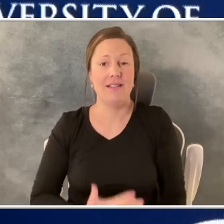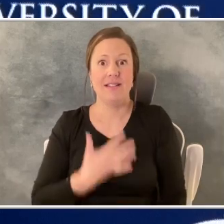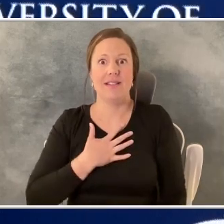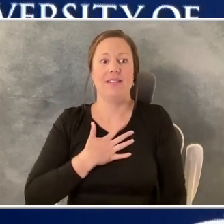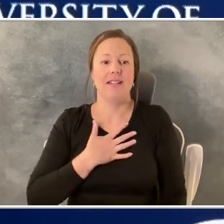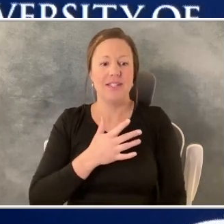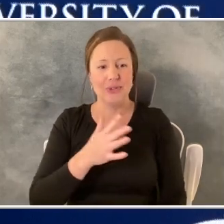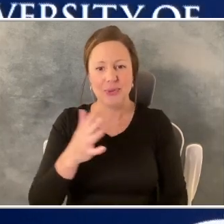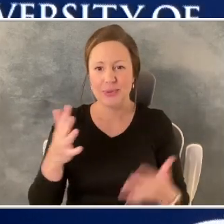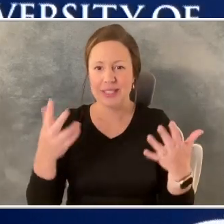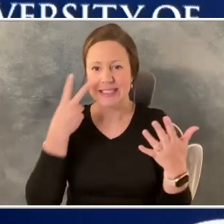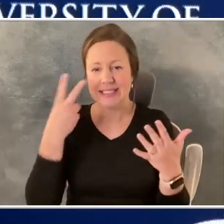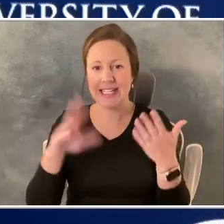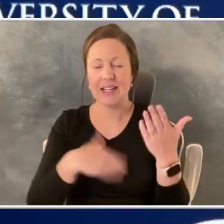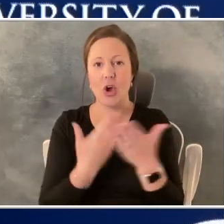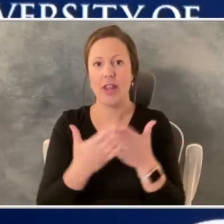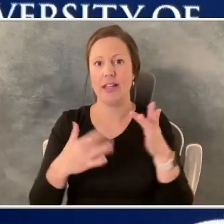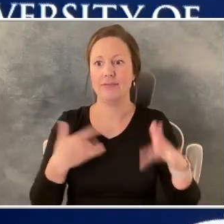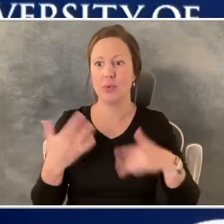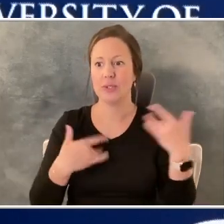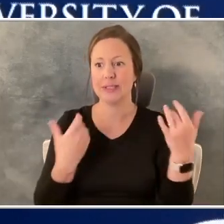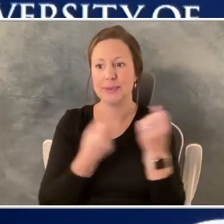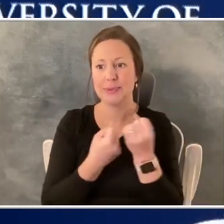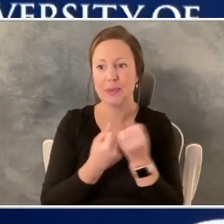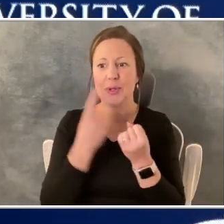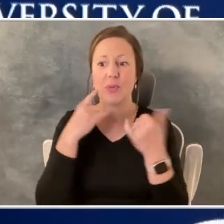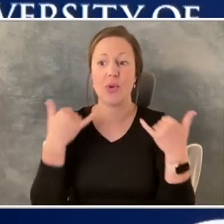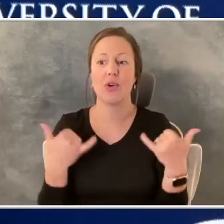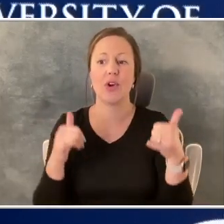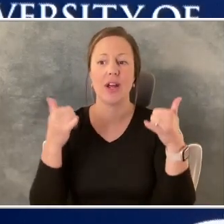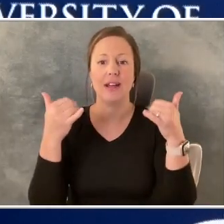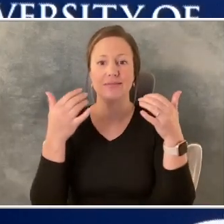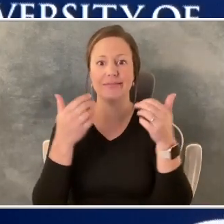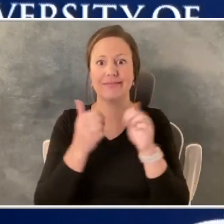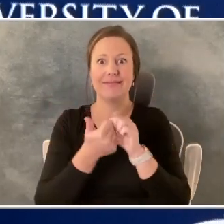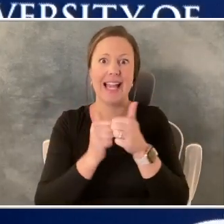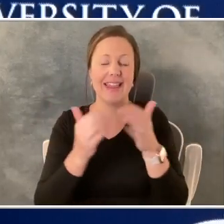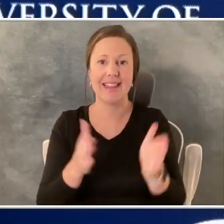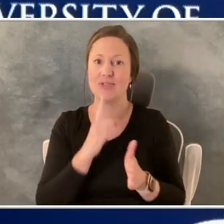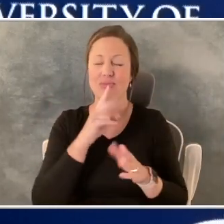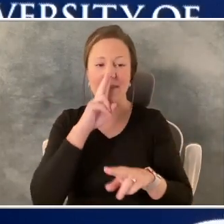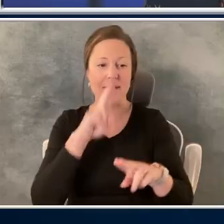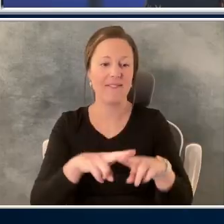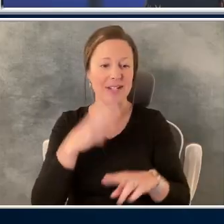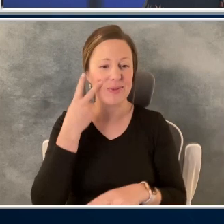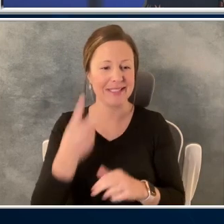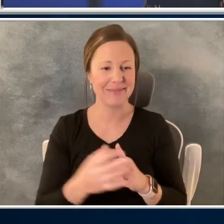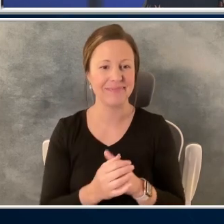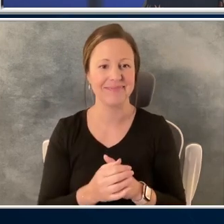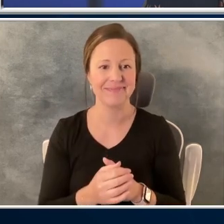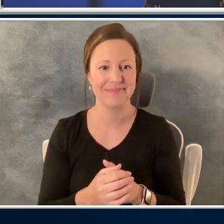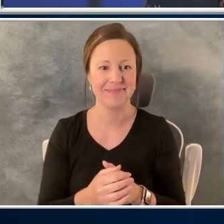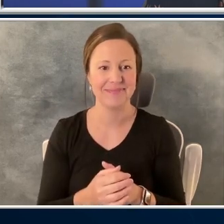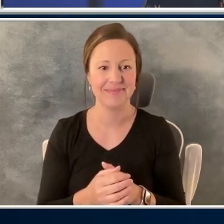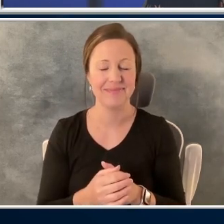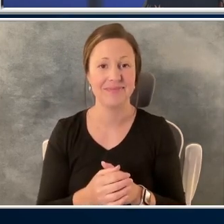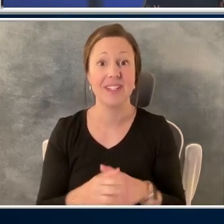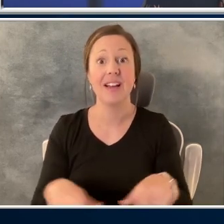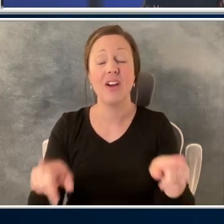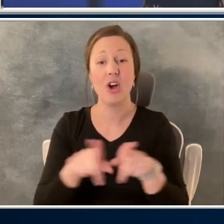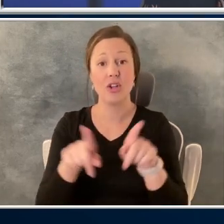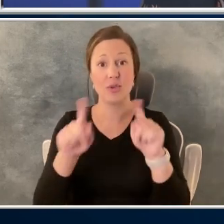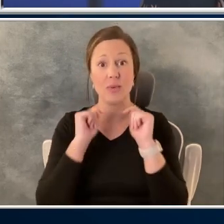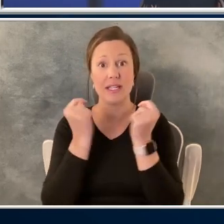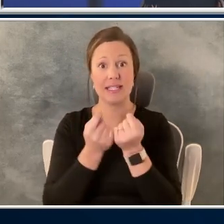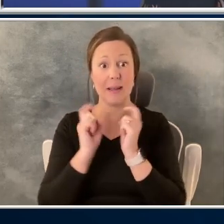and the support for our current athletes. It's been really fun to see. And we love this. The Current is donating money to the